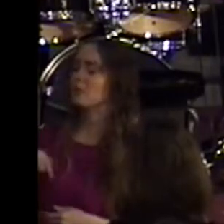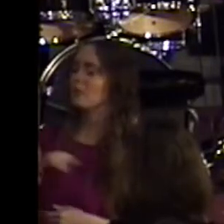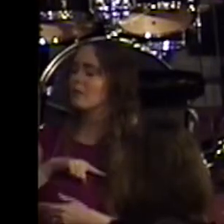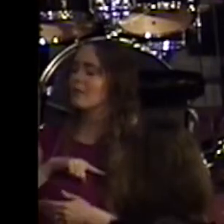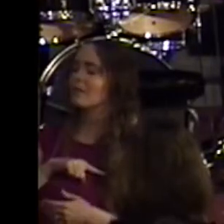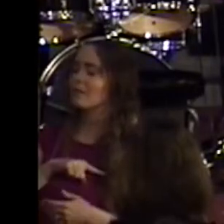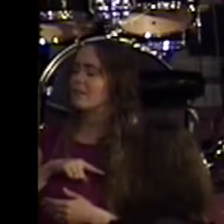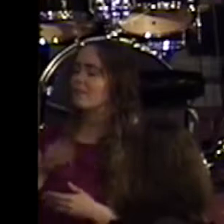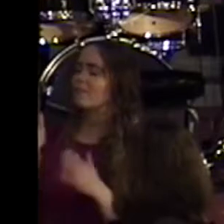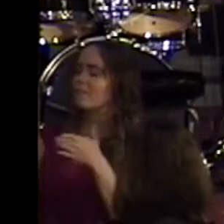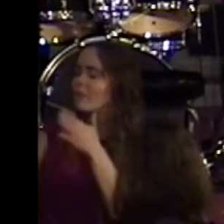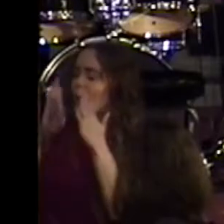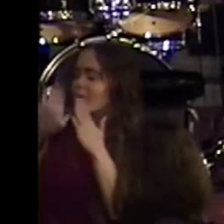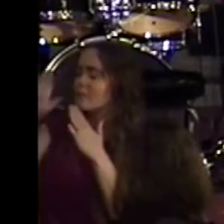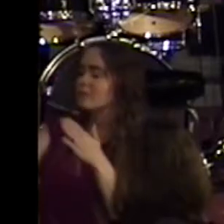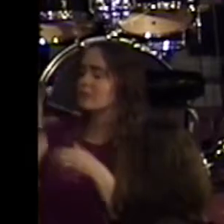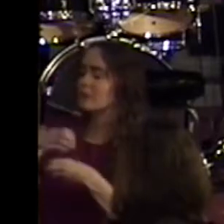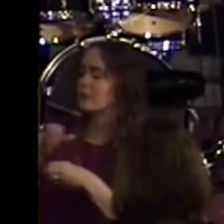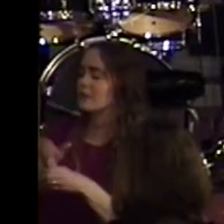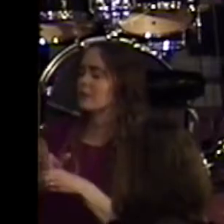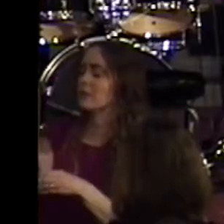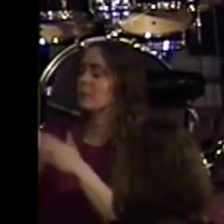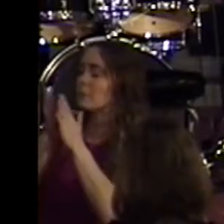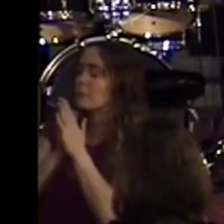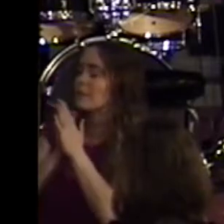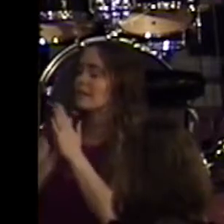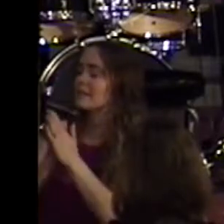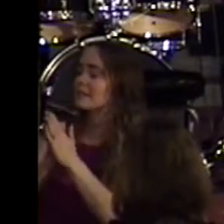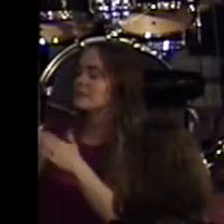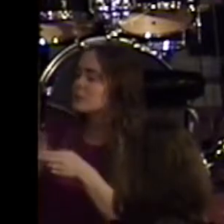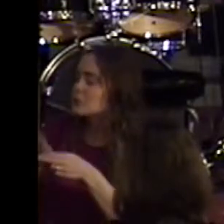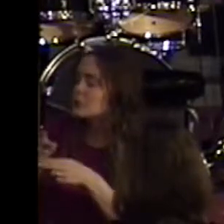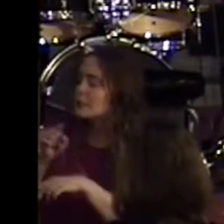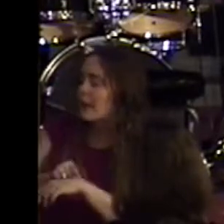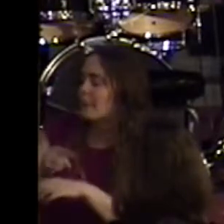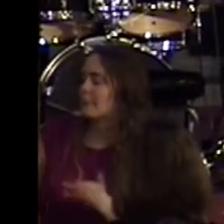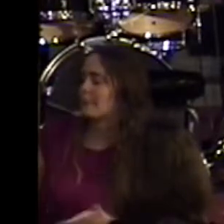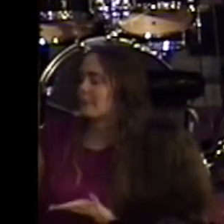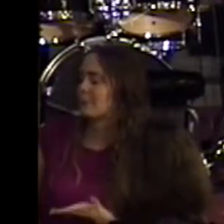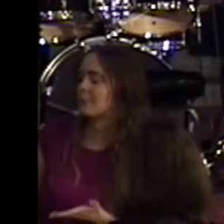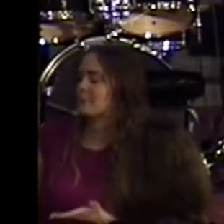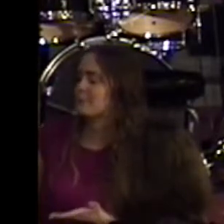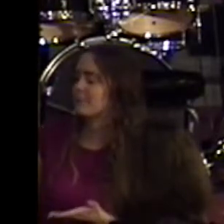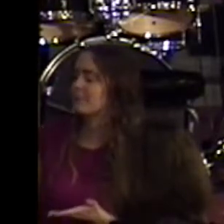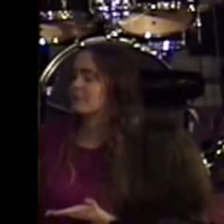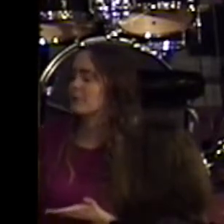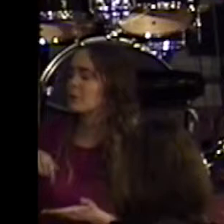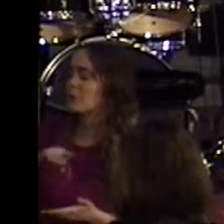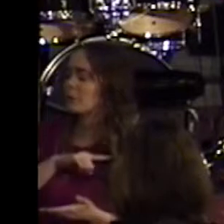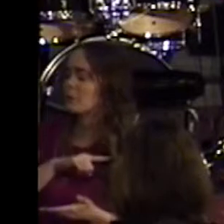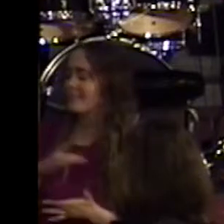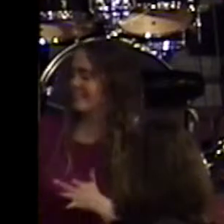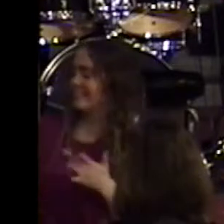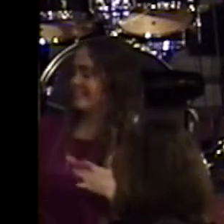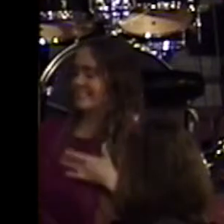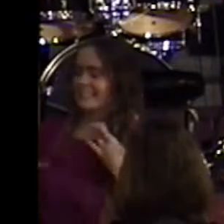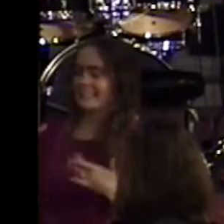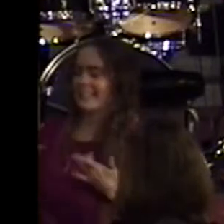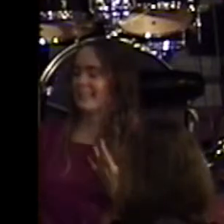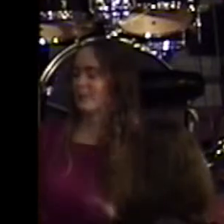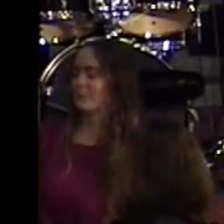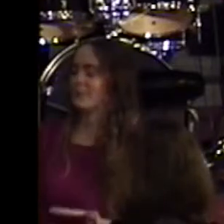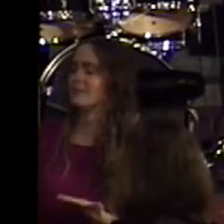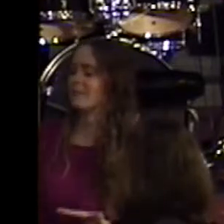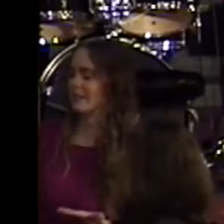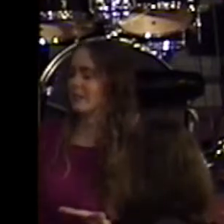And so, Father, I pray in the time that we have here, the short time that we have here, that we'll be excited to be here. We